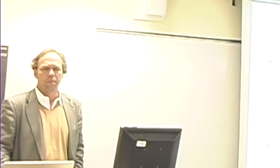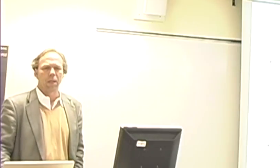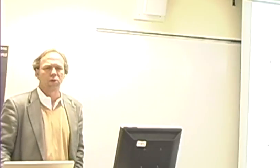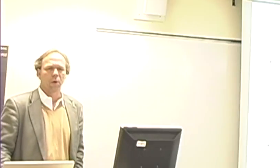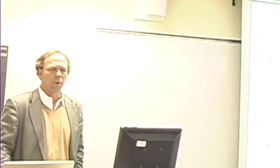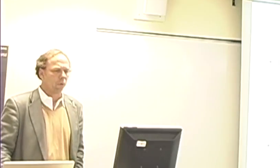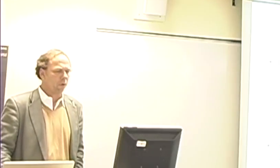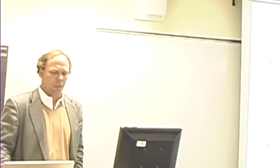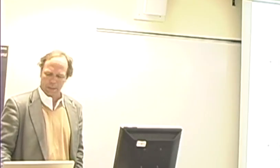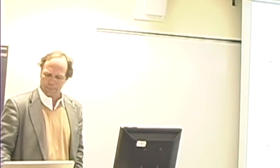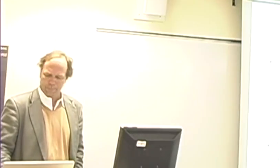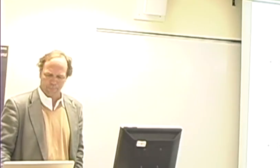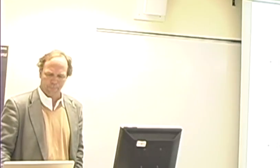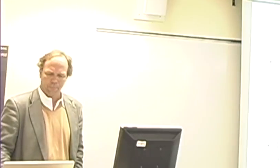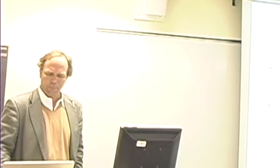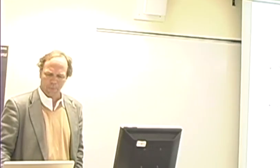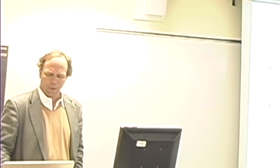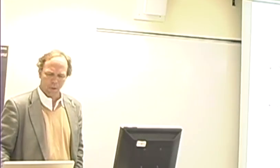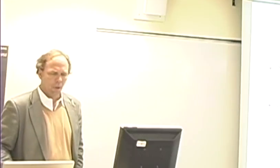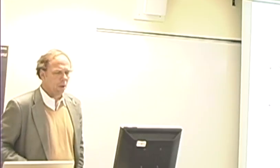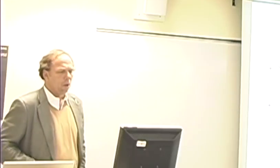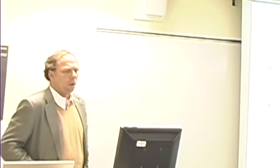for speech over sign.